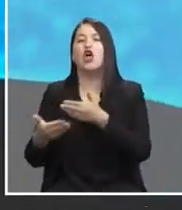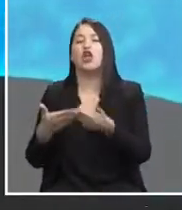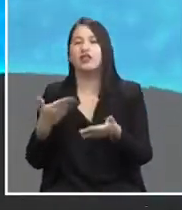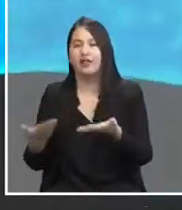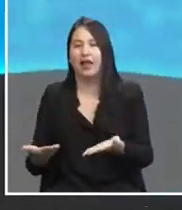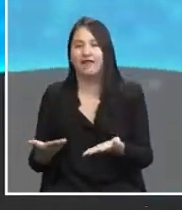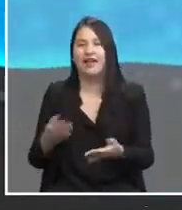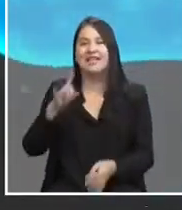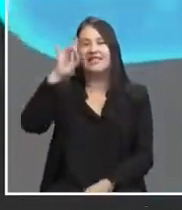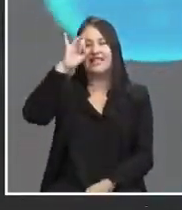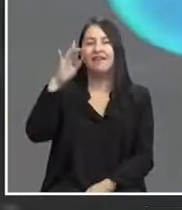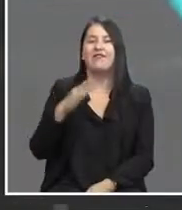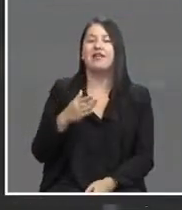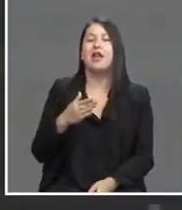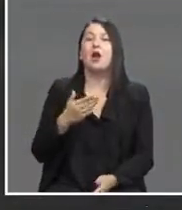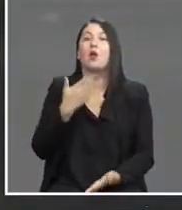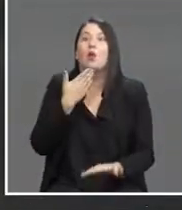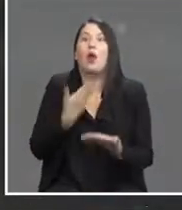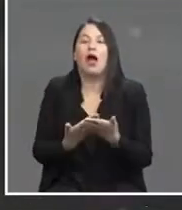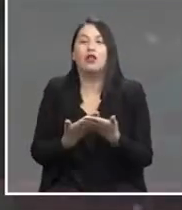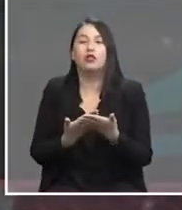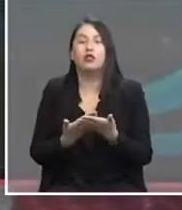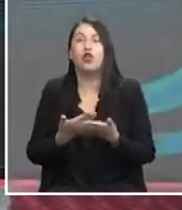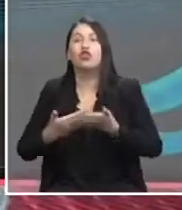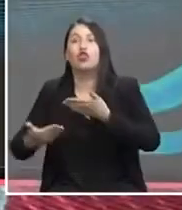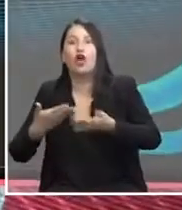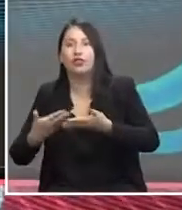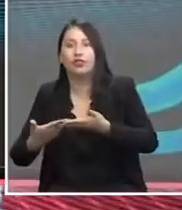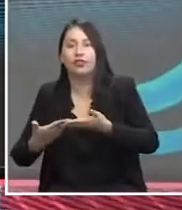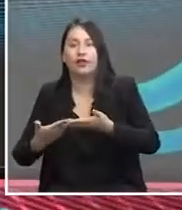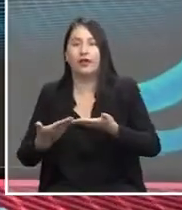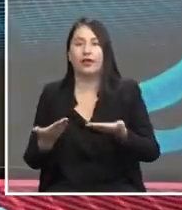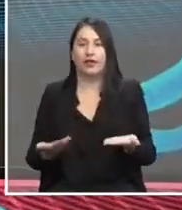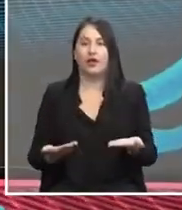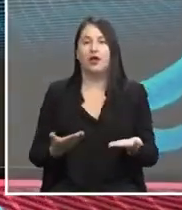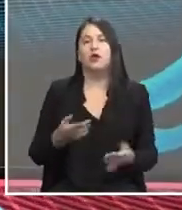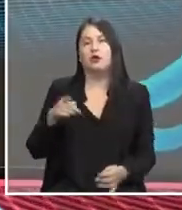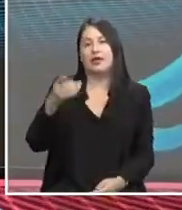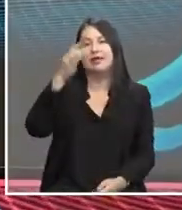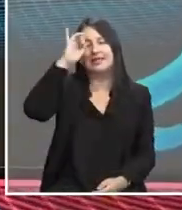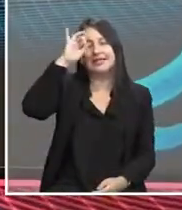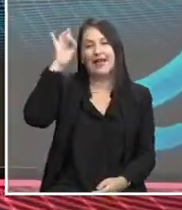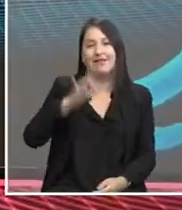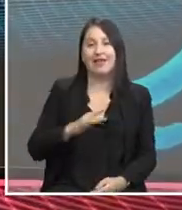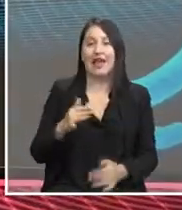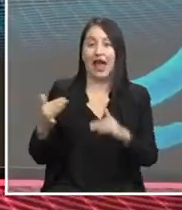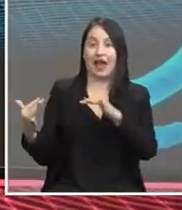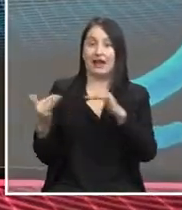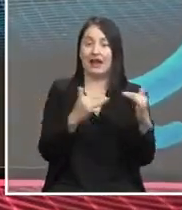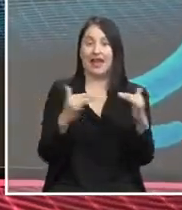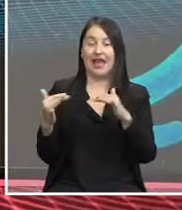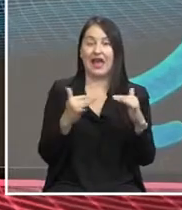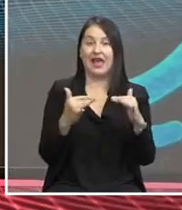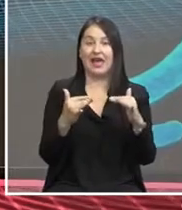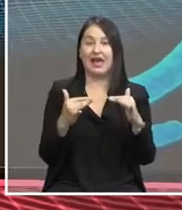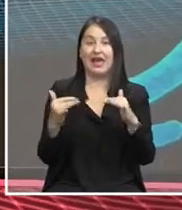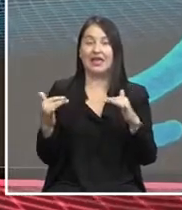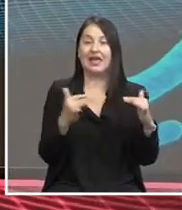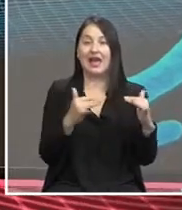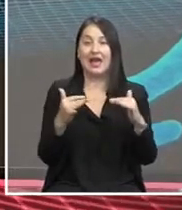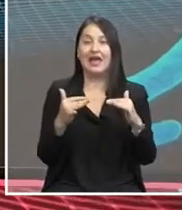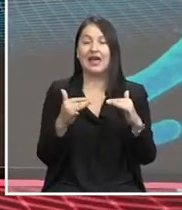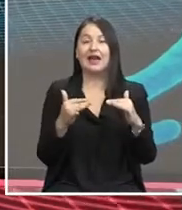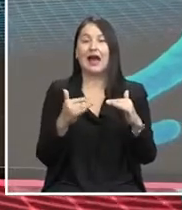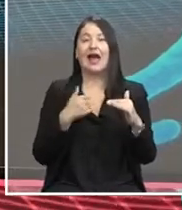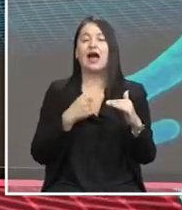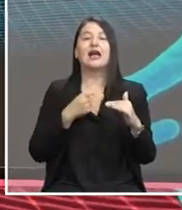the result of the battle. You knew the who, where, when. In cyberspace,